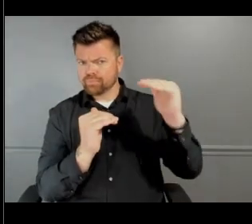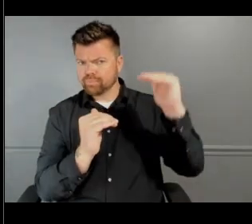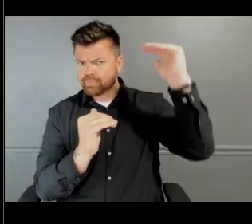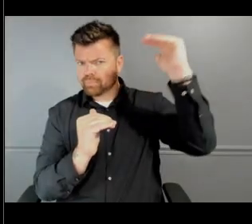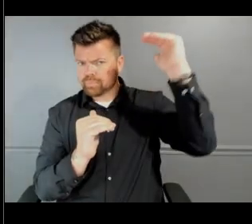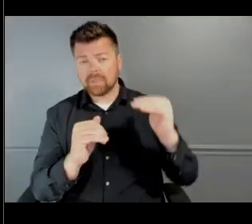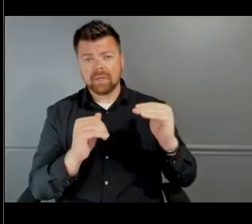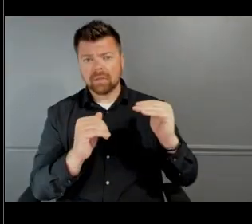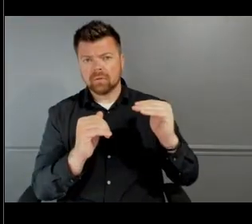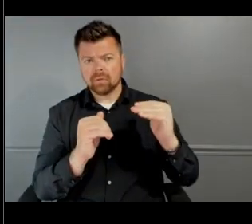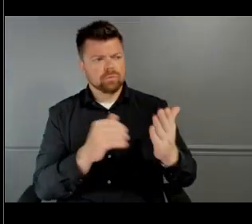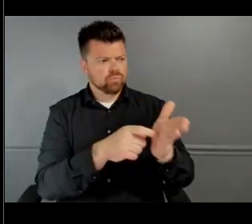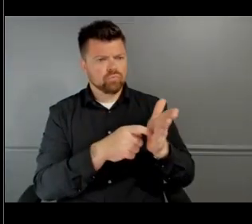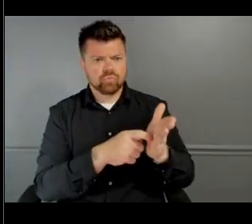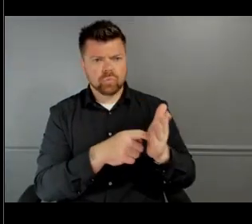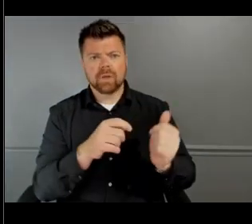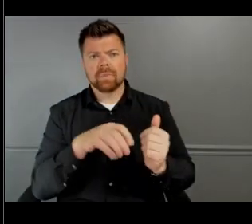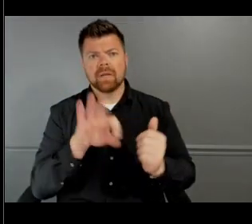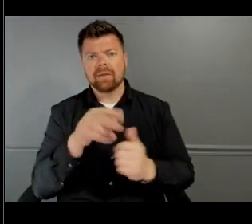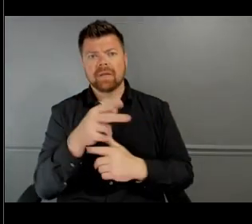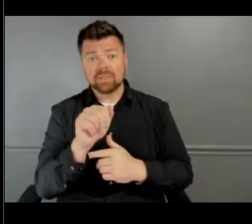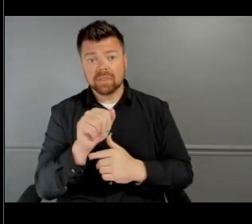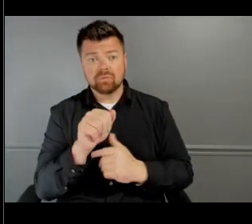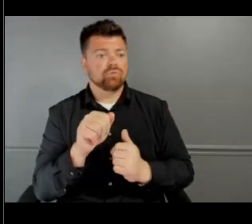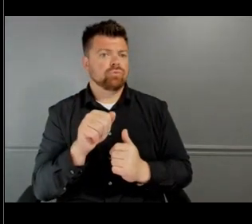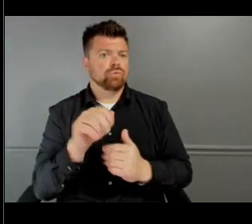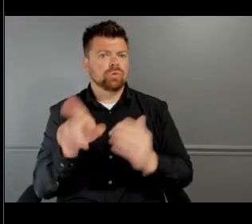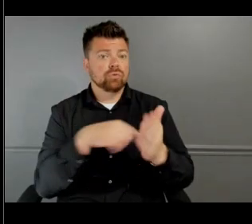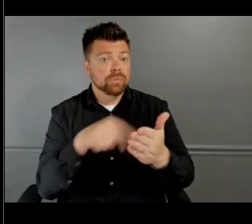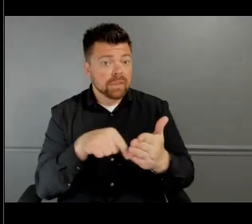as discrimination, gender, and etc.,